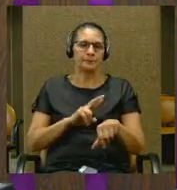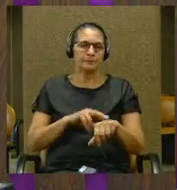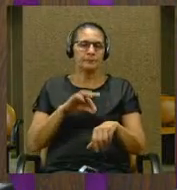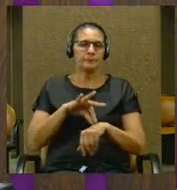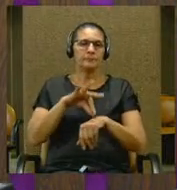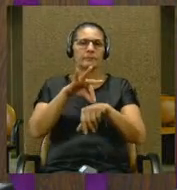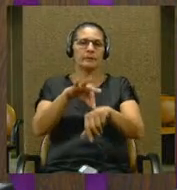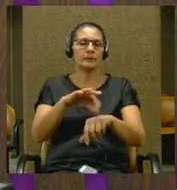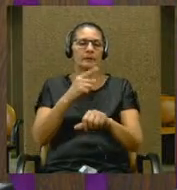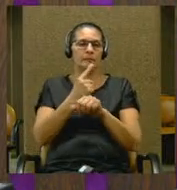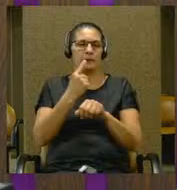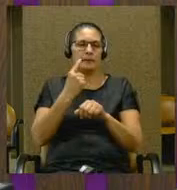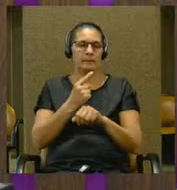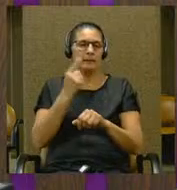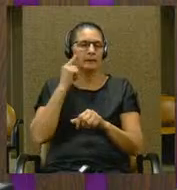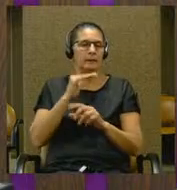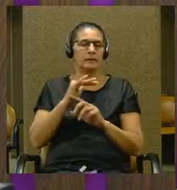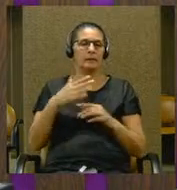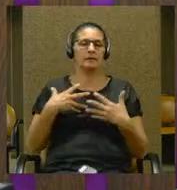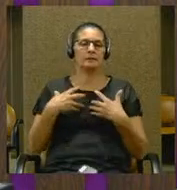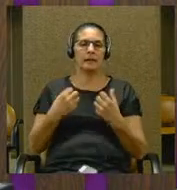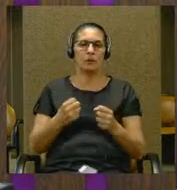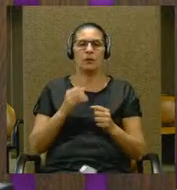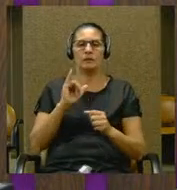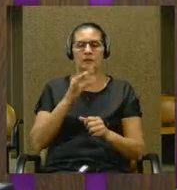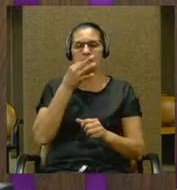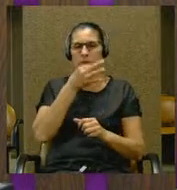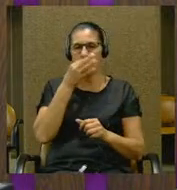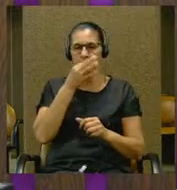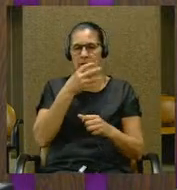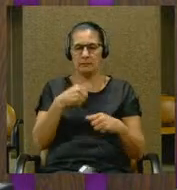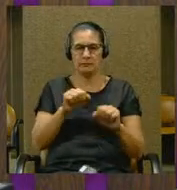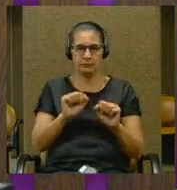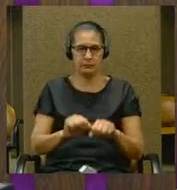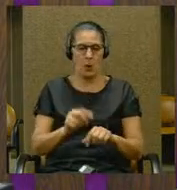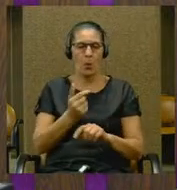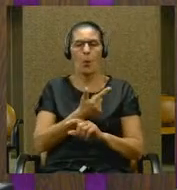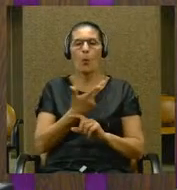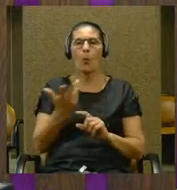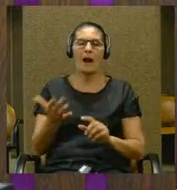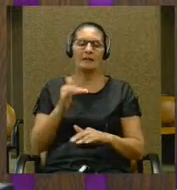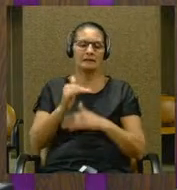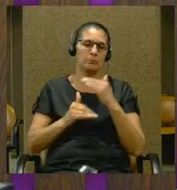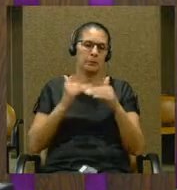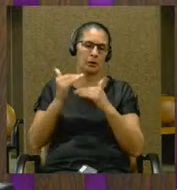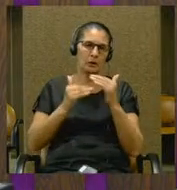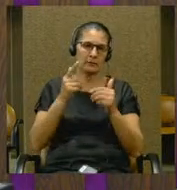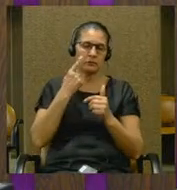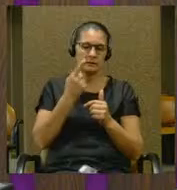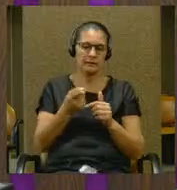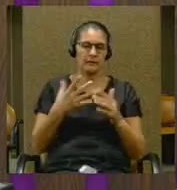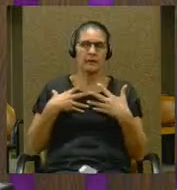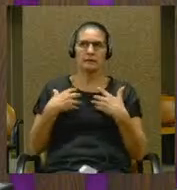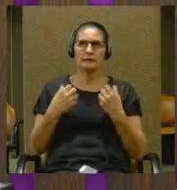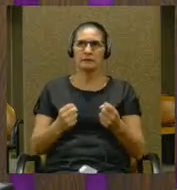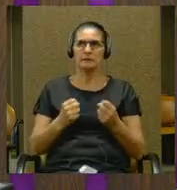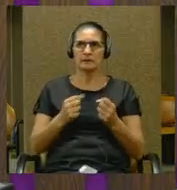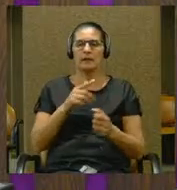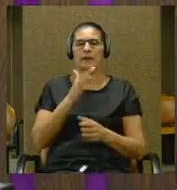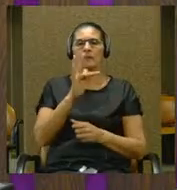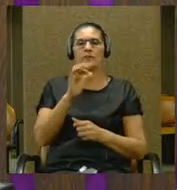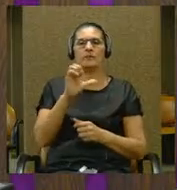What recommendations do you have for first level assistance in case of overdose? What progress have